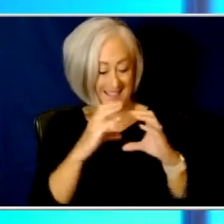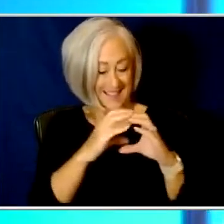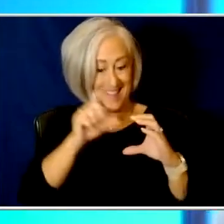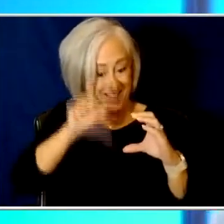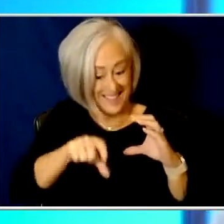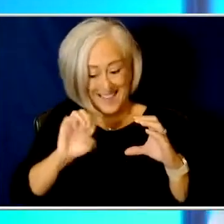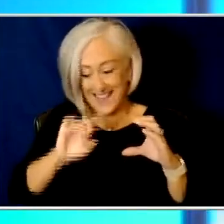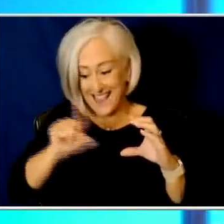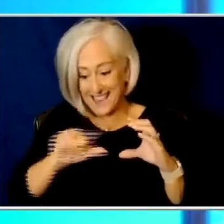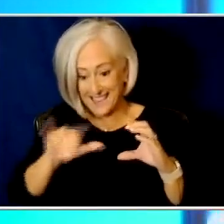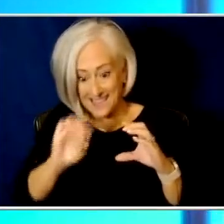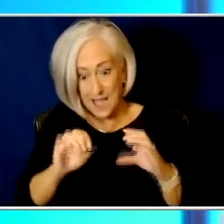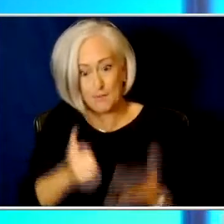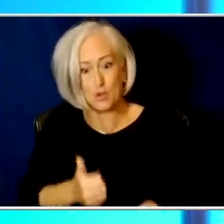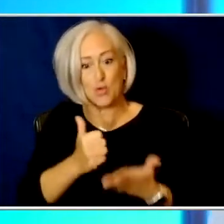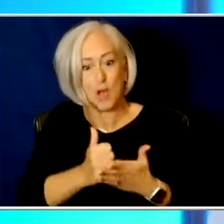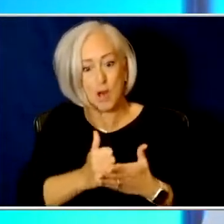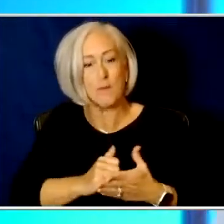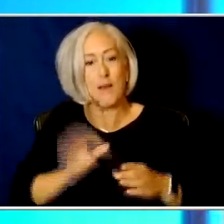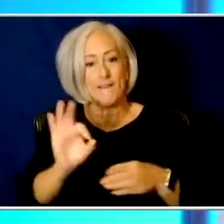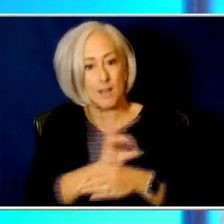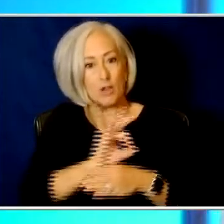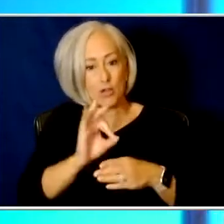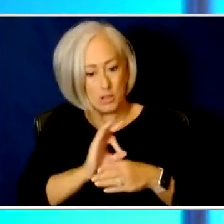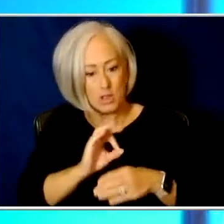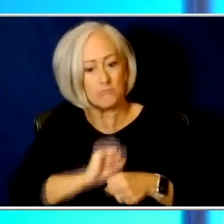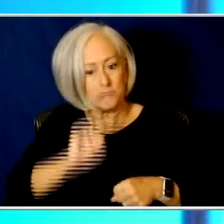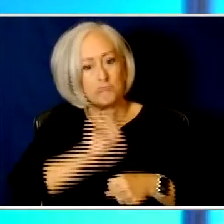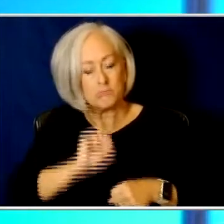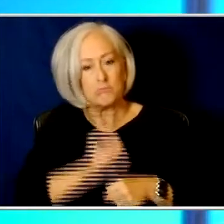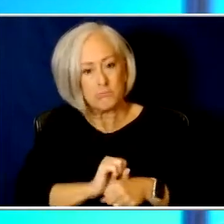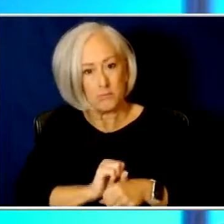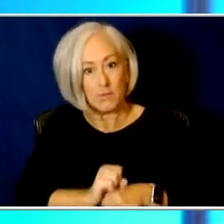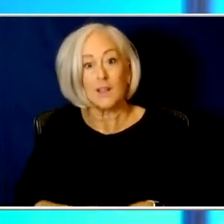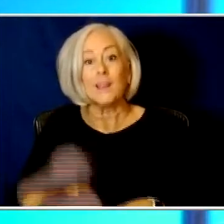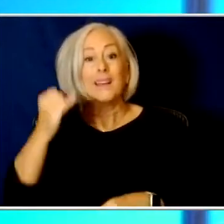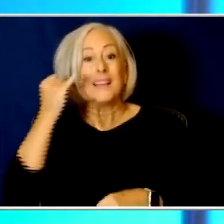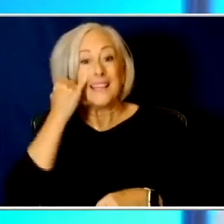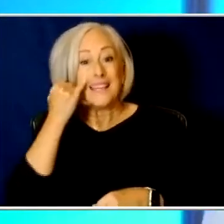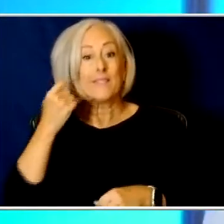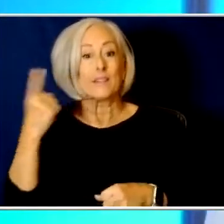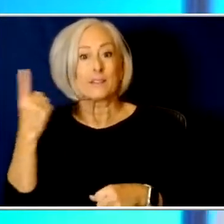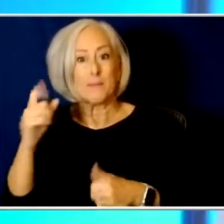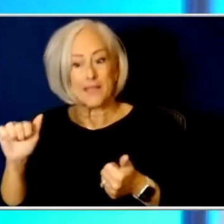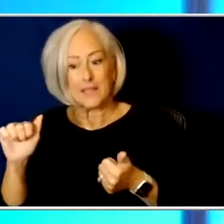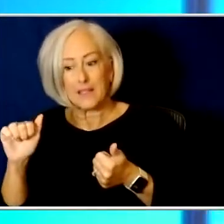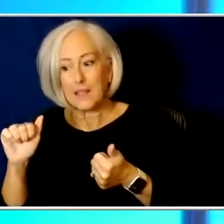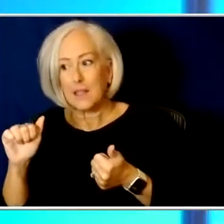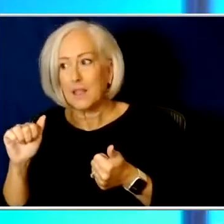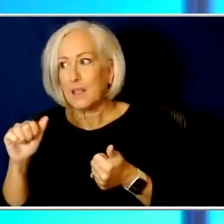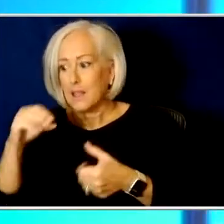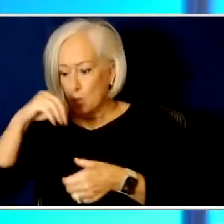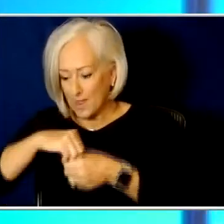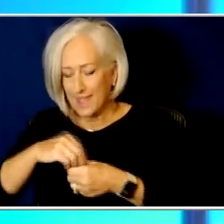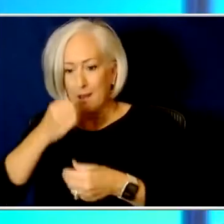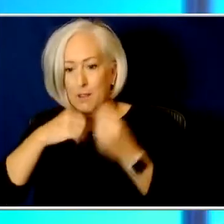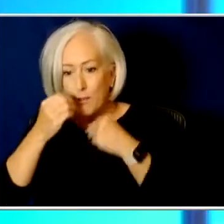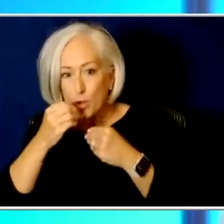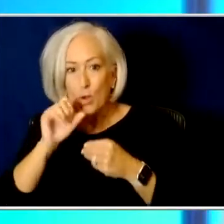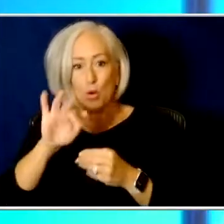assaulted in terms of these different DNA damaging agents that are present maybe in the foods that we eat or present in the environment that we're exposed